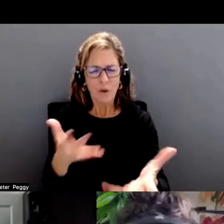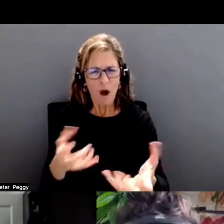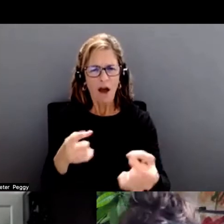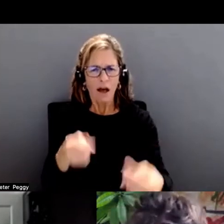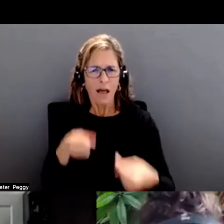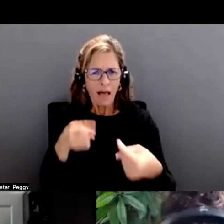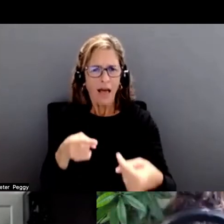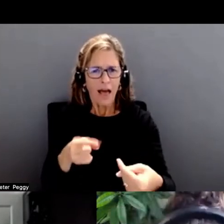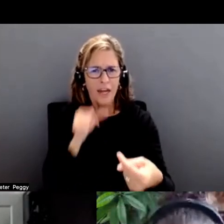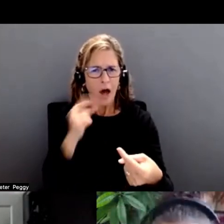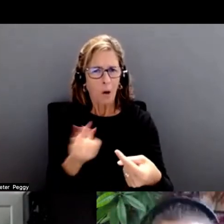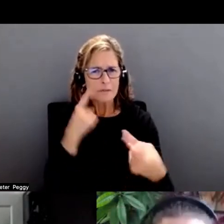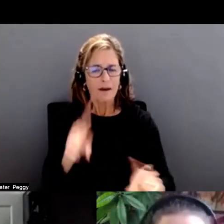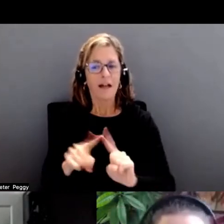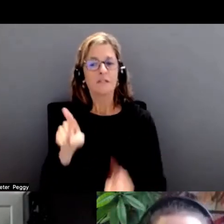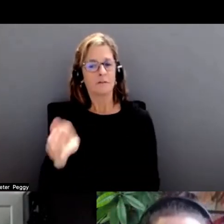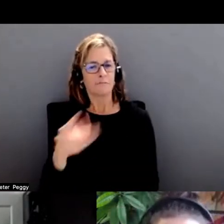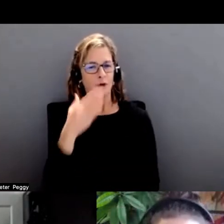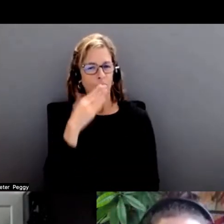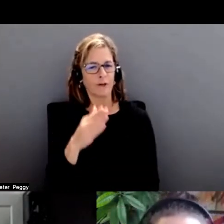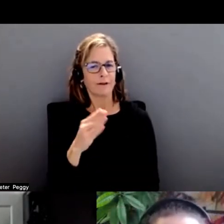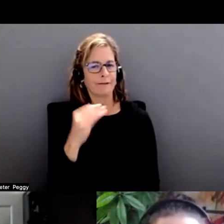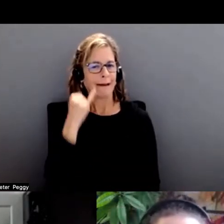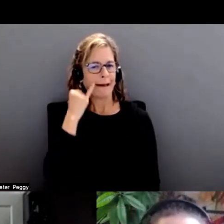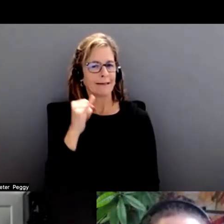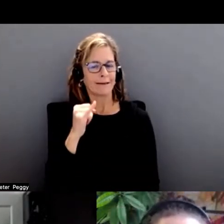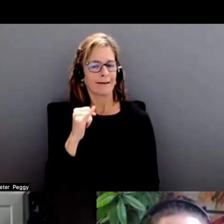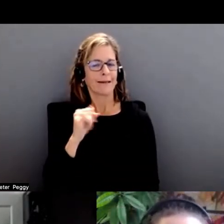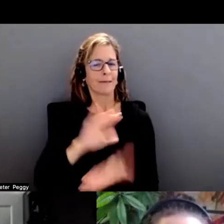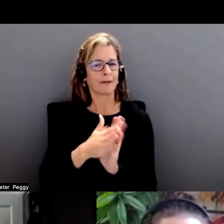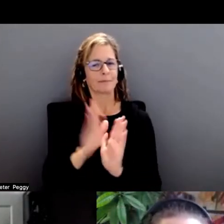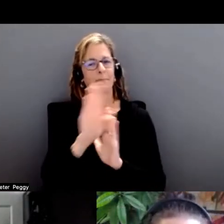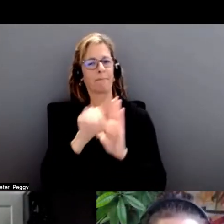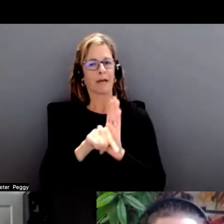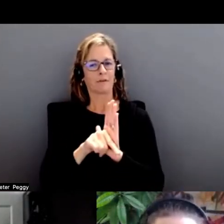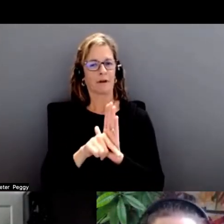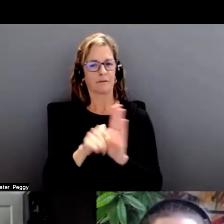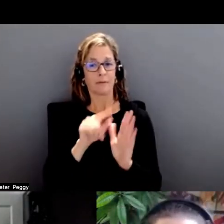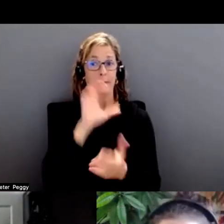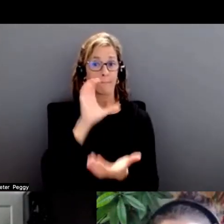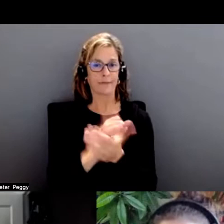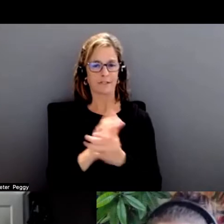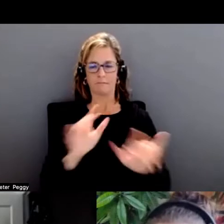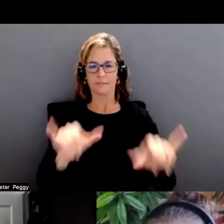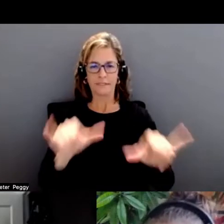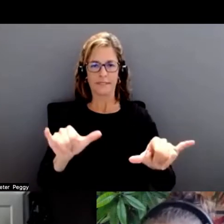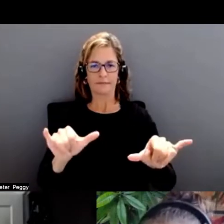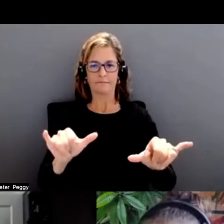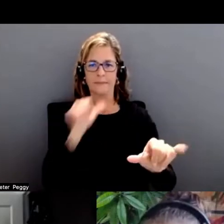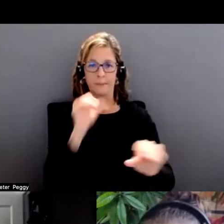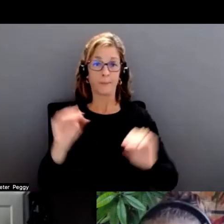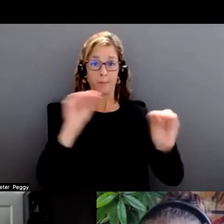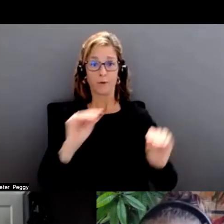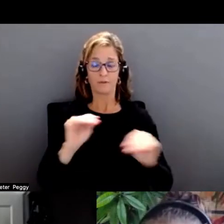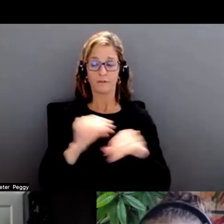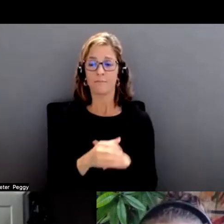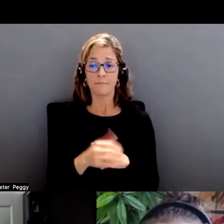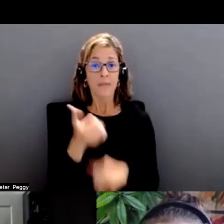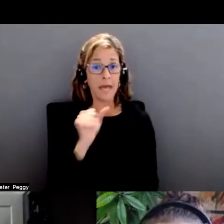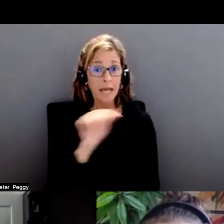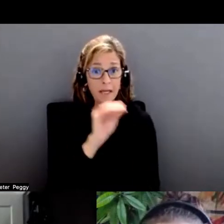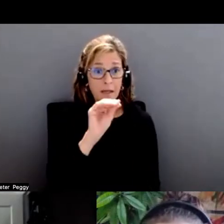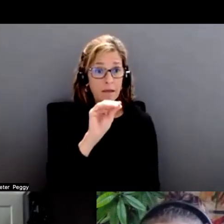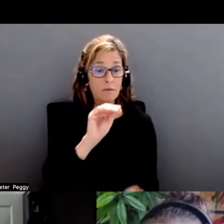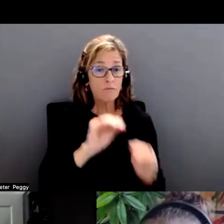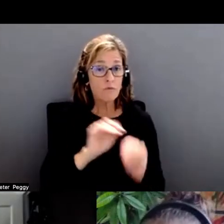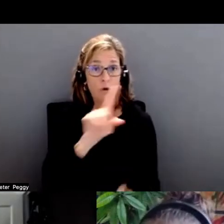So that's great. Thanks for that tip. I don't see any other questions. Alethea, I know you're monitoring the chat,